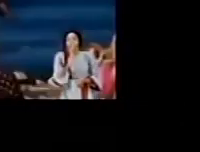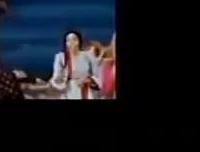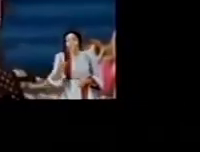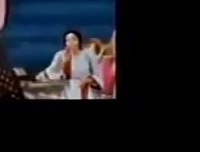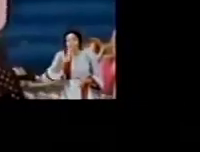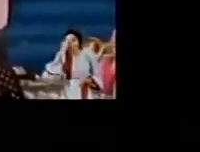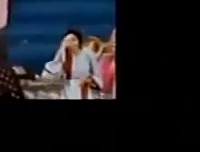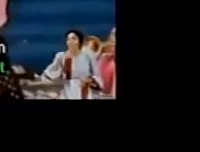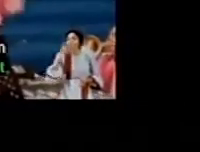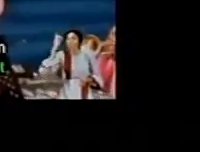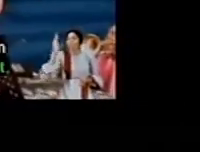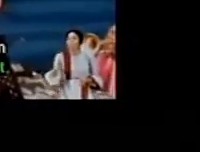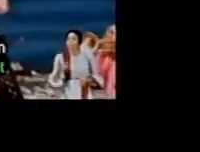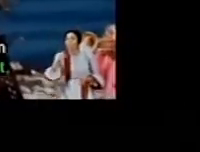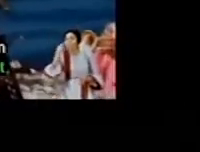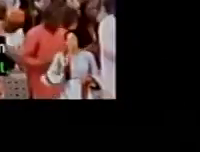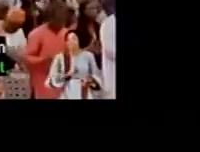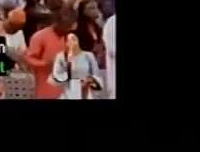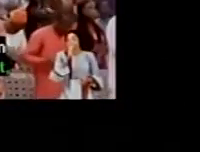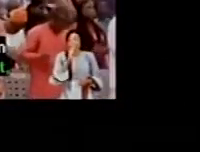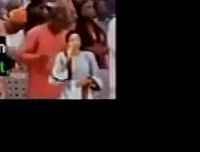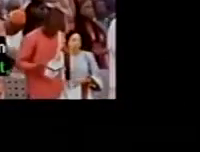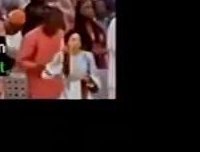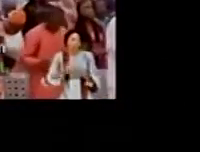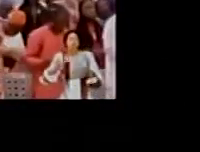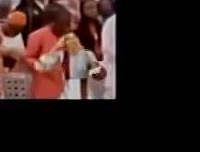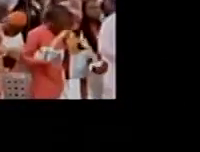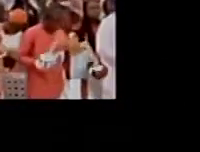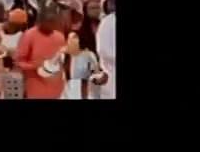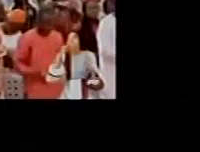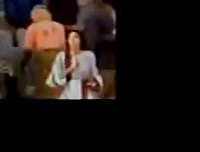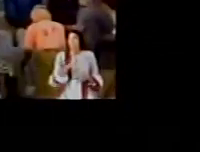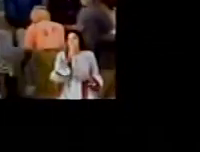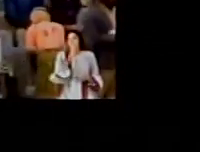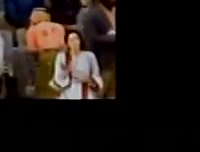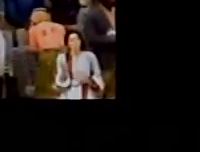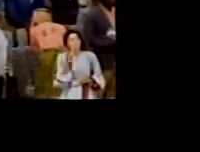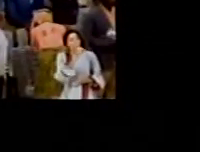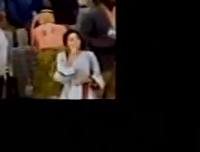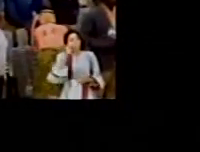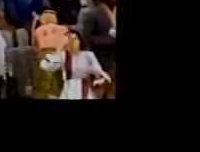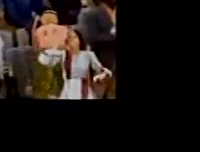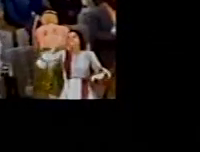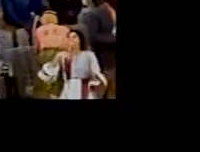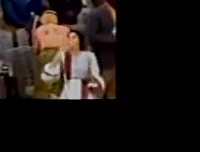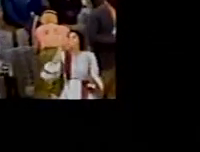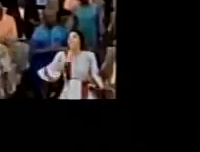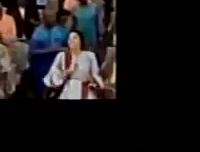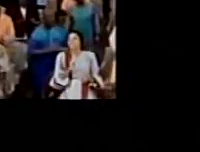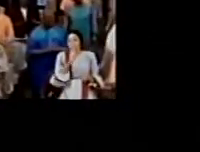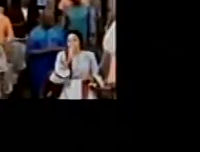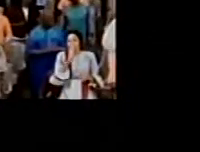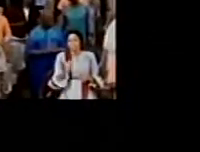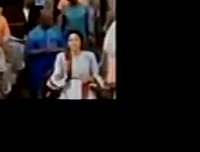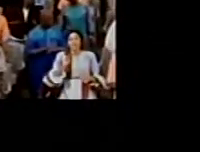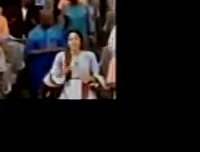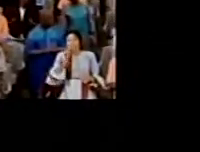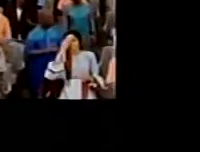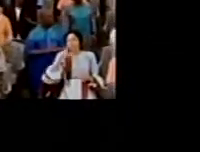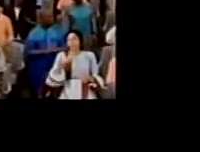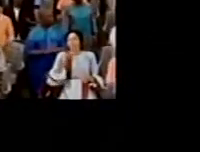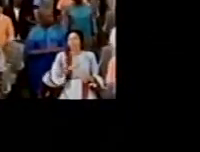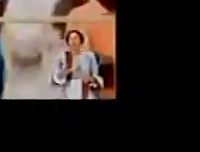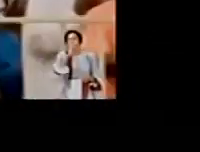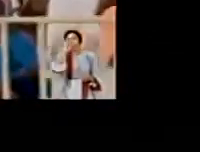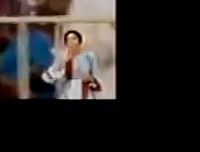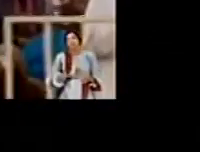am. I know who God says I am. What He says I am. Where He says I'm high. I know